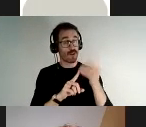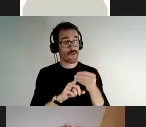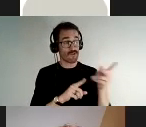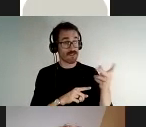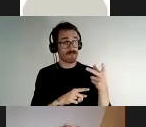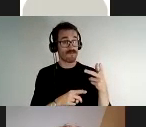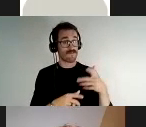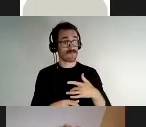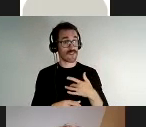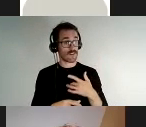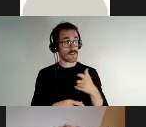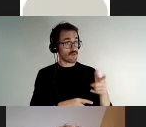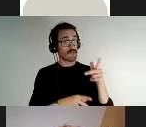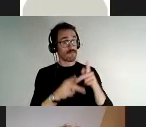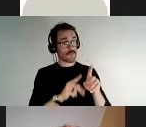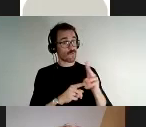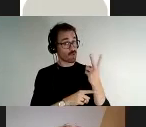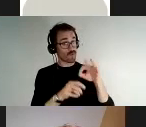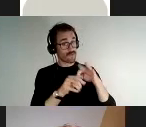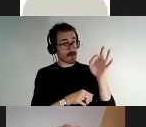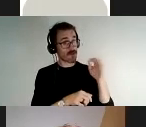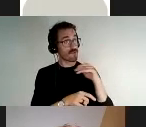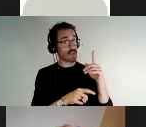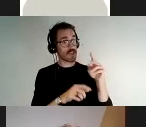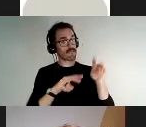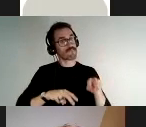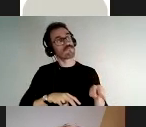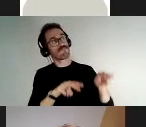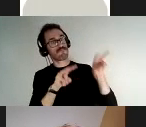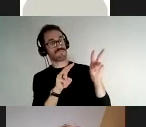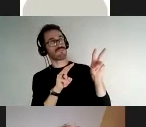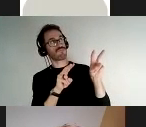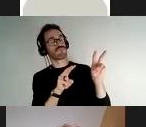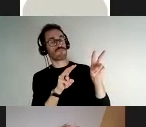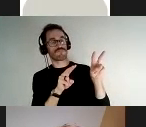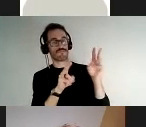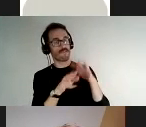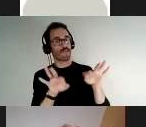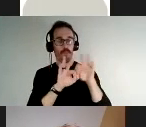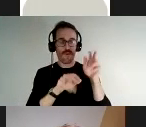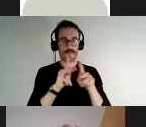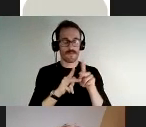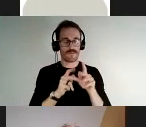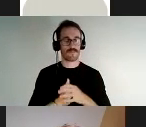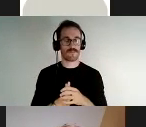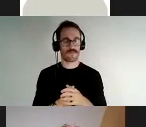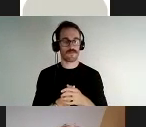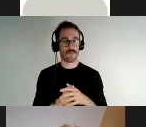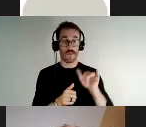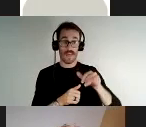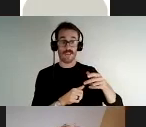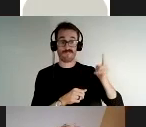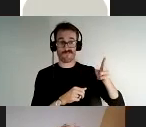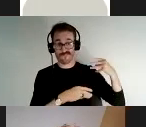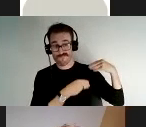and held in a place of prominence within the community. So as a result of that history,